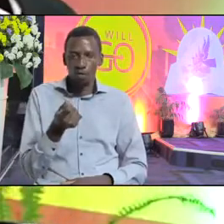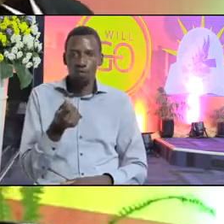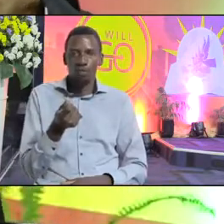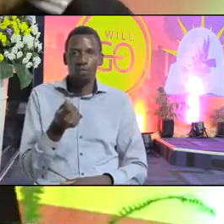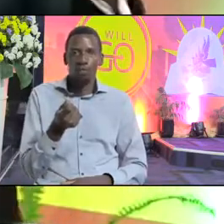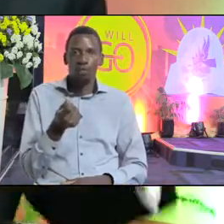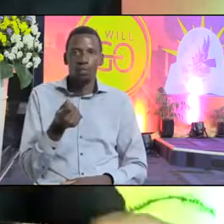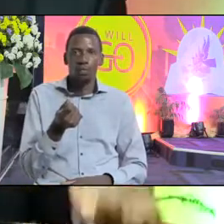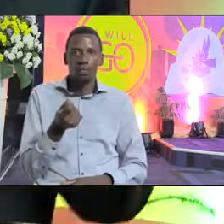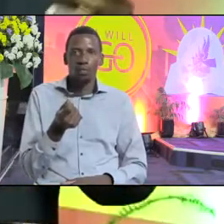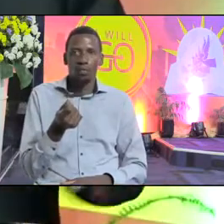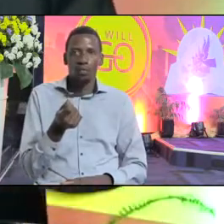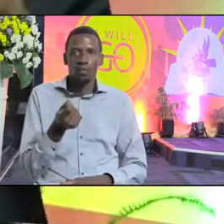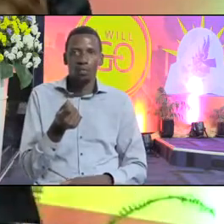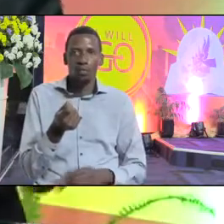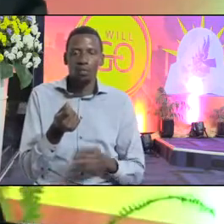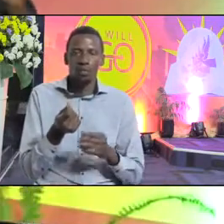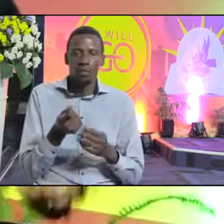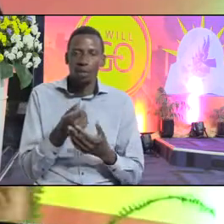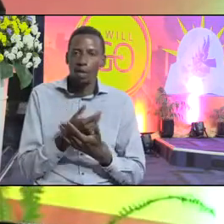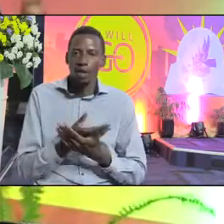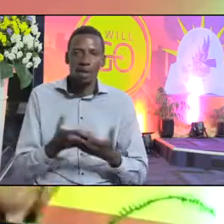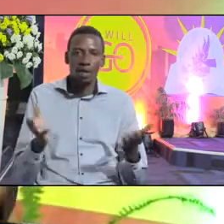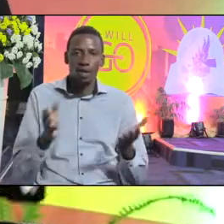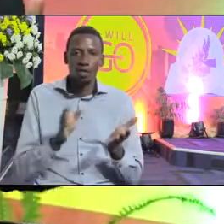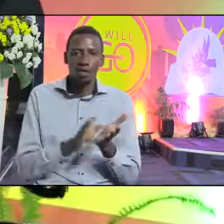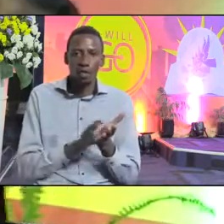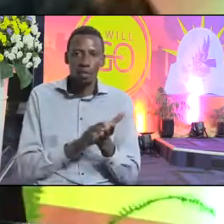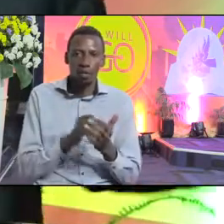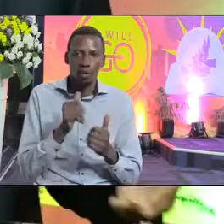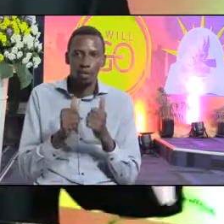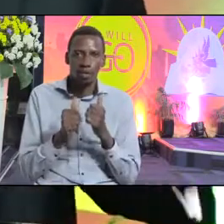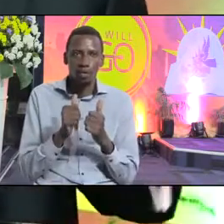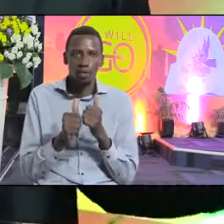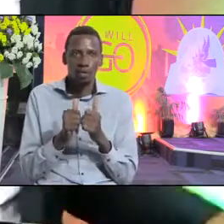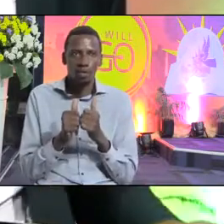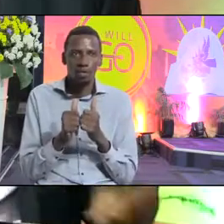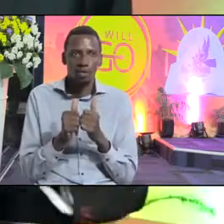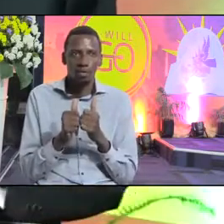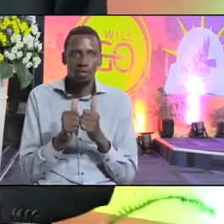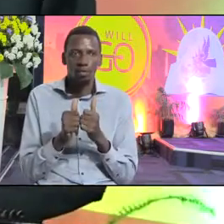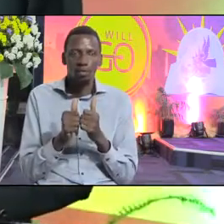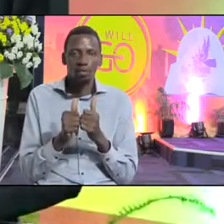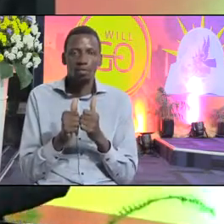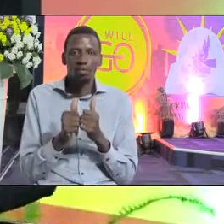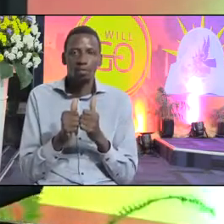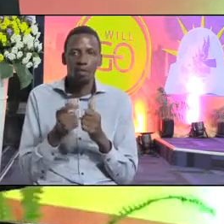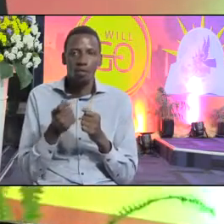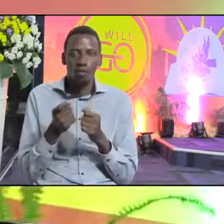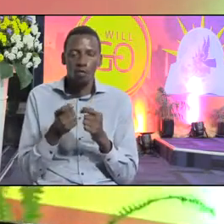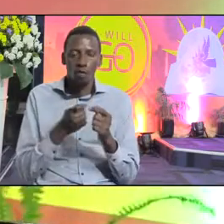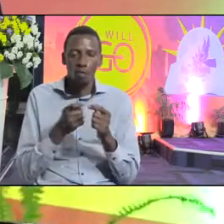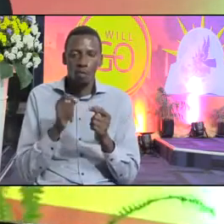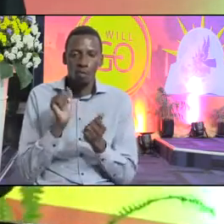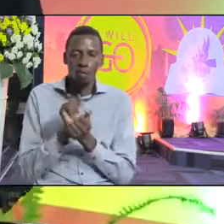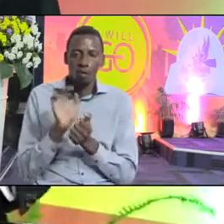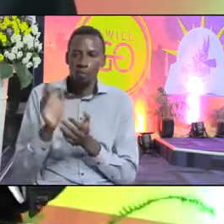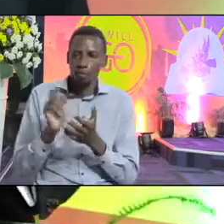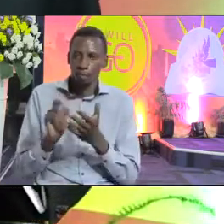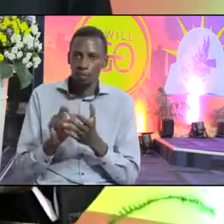uninterestingly, seemingly casual comments which serve as a prologue to Paul's writing.